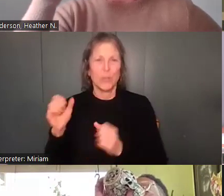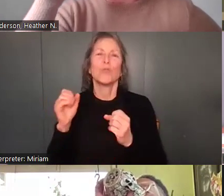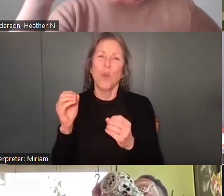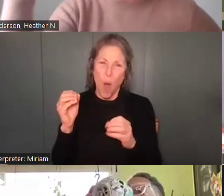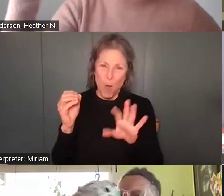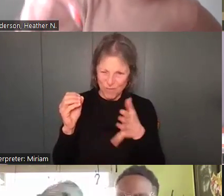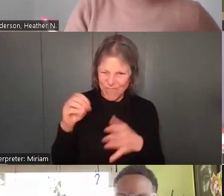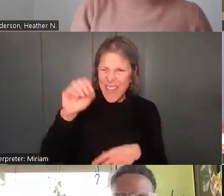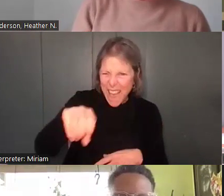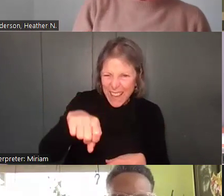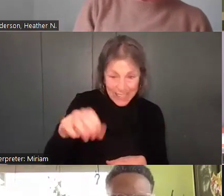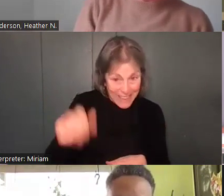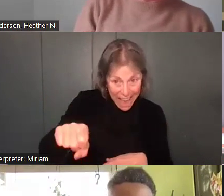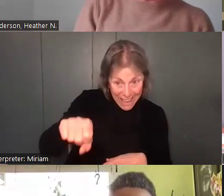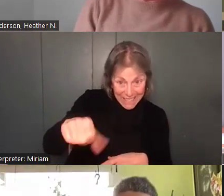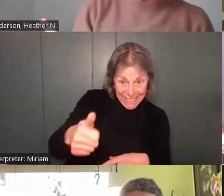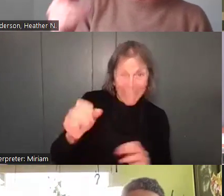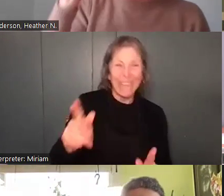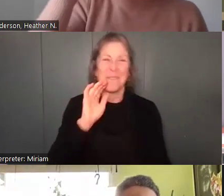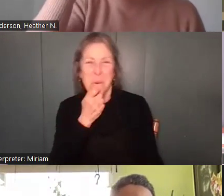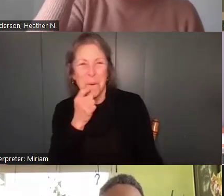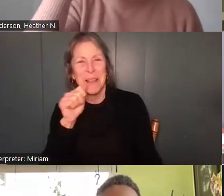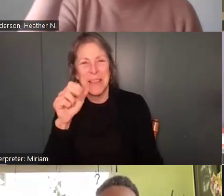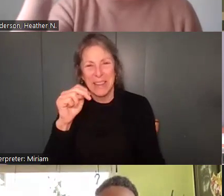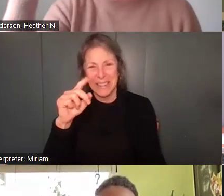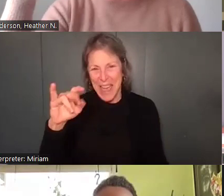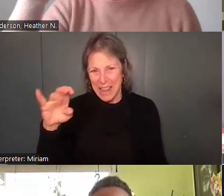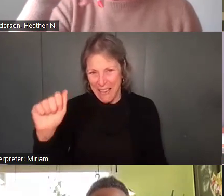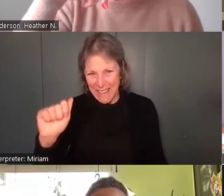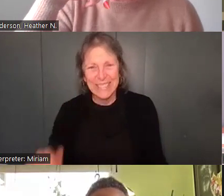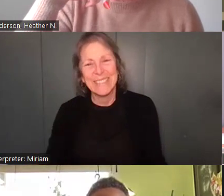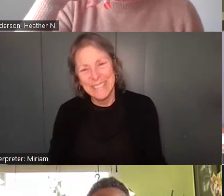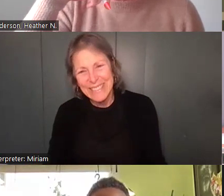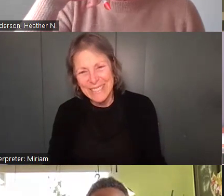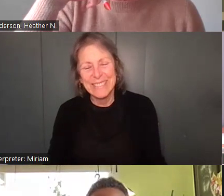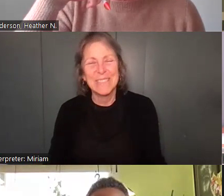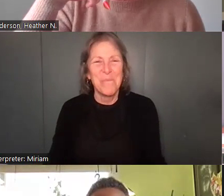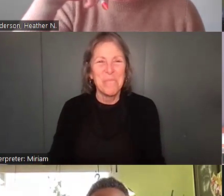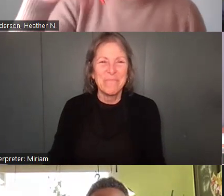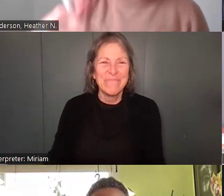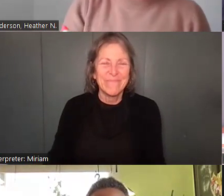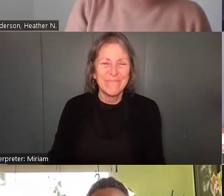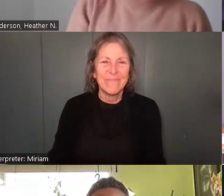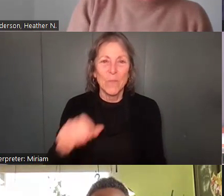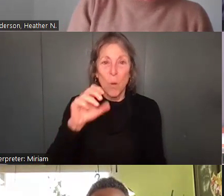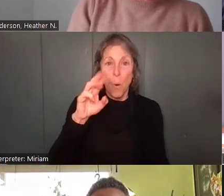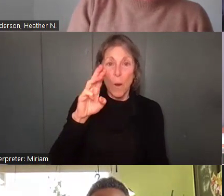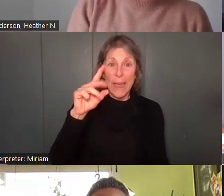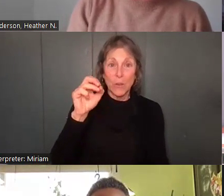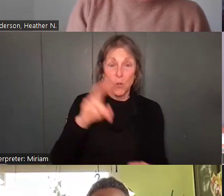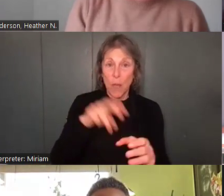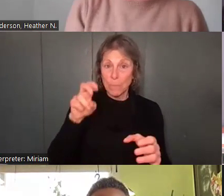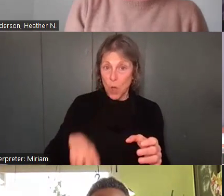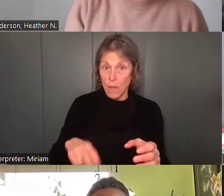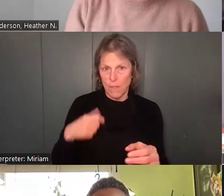yeah, okay, cool, Antonietta. Orlando dropped off, so I'll follow up